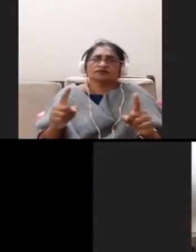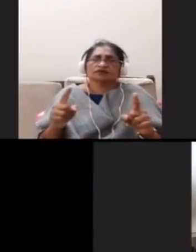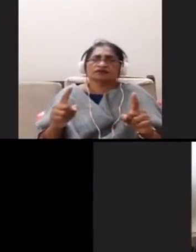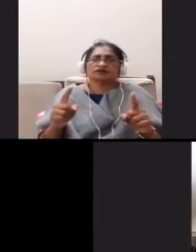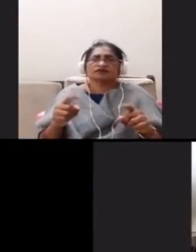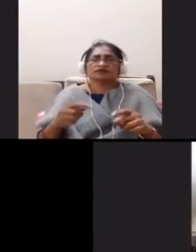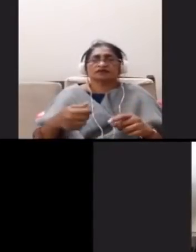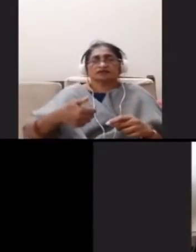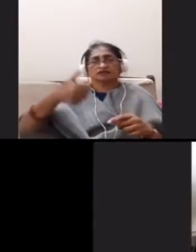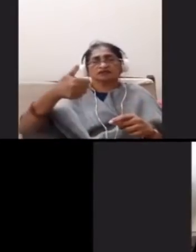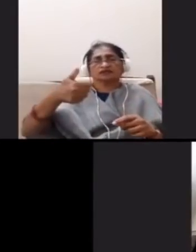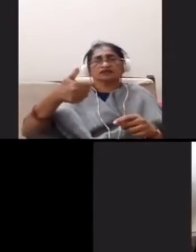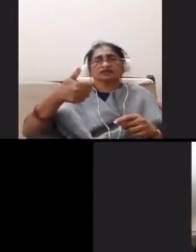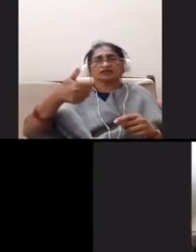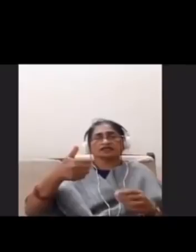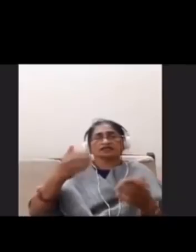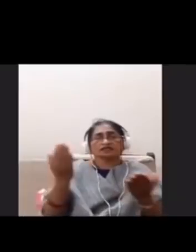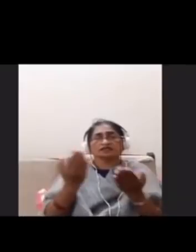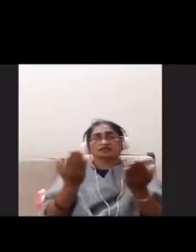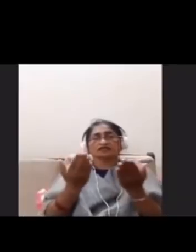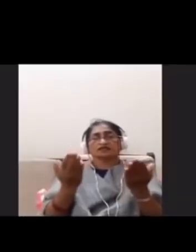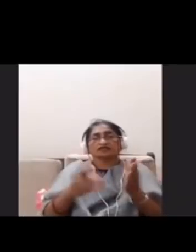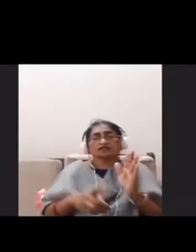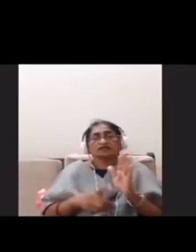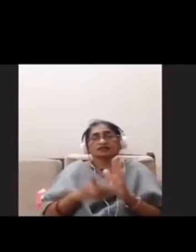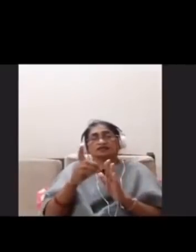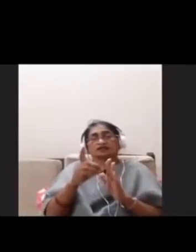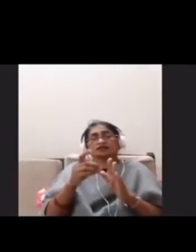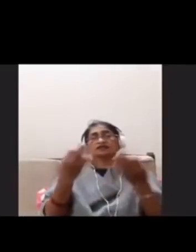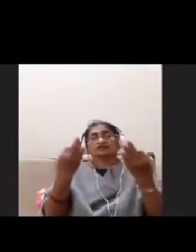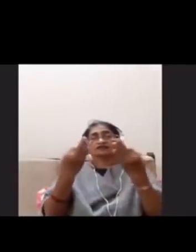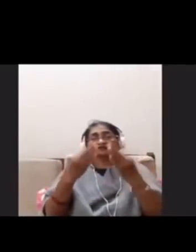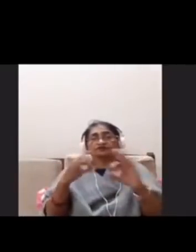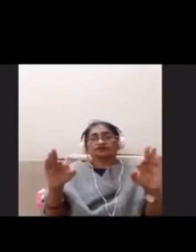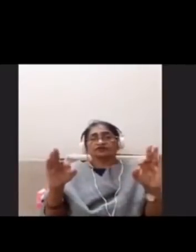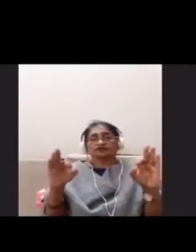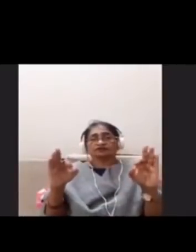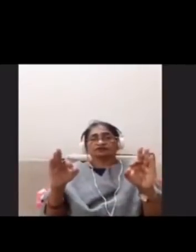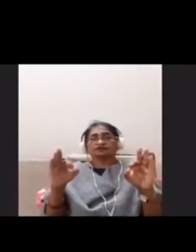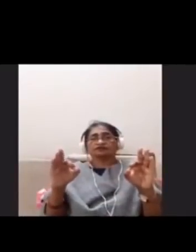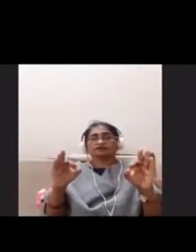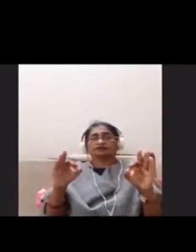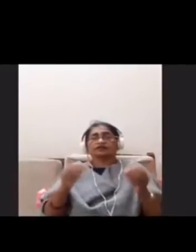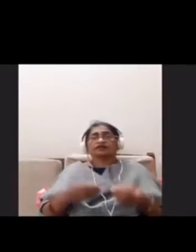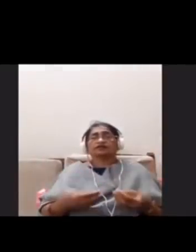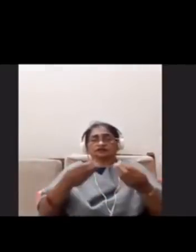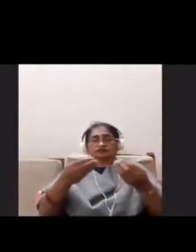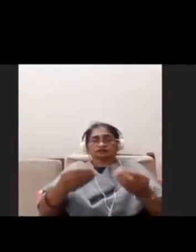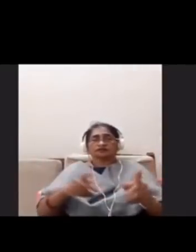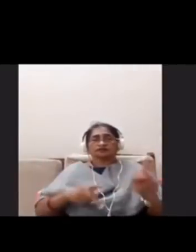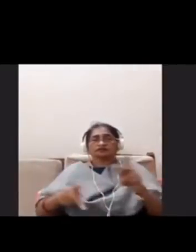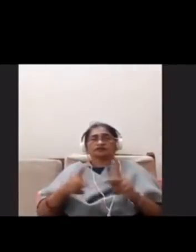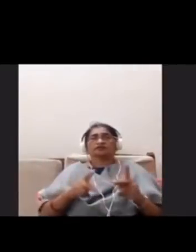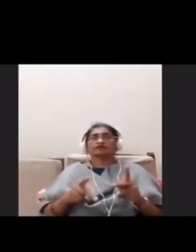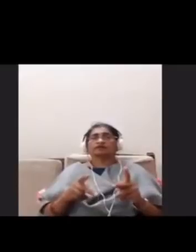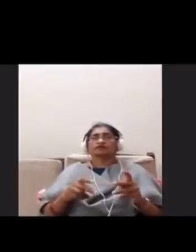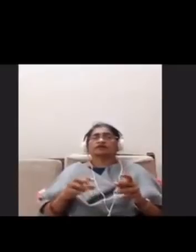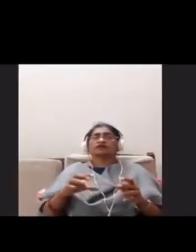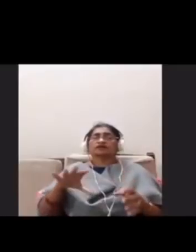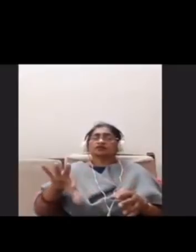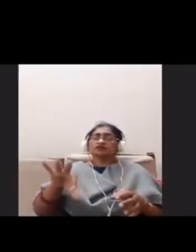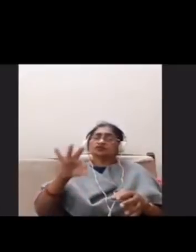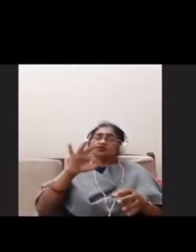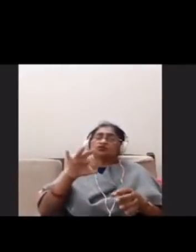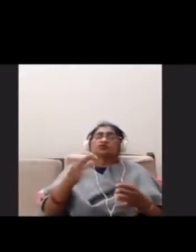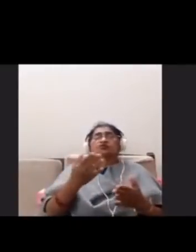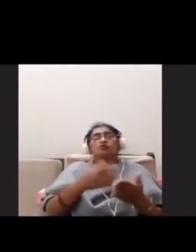scholar Amartya Sen says, that development is freedom. So it's about giving people choices, people with disabilities choices, so that they are able to know what